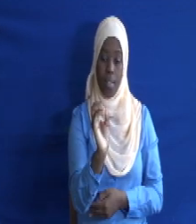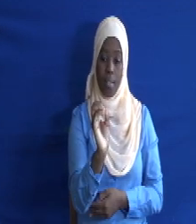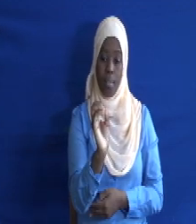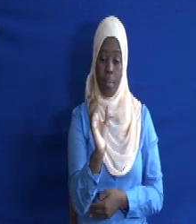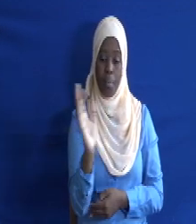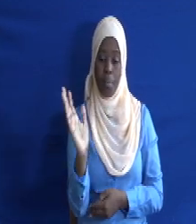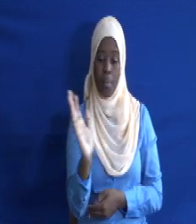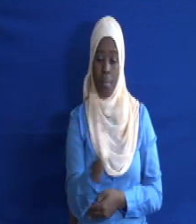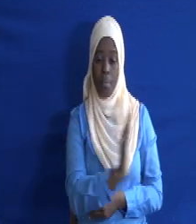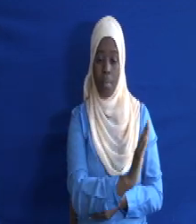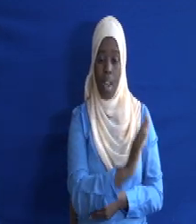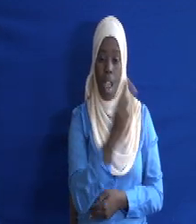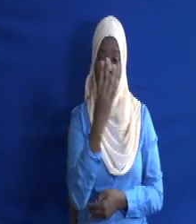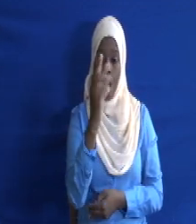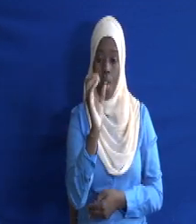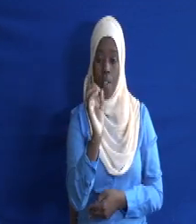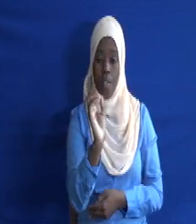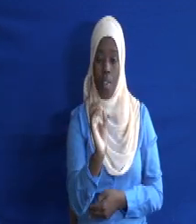40.